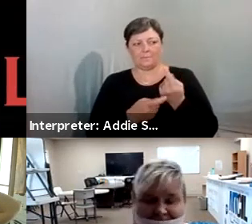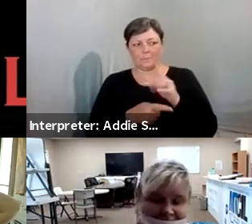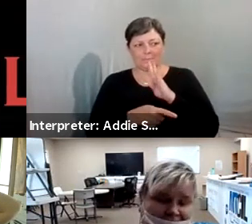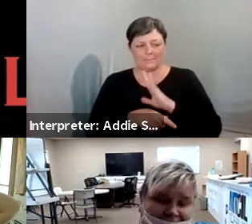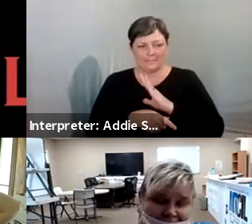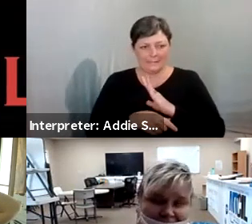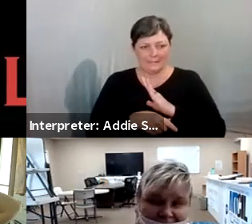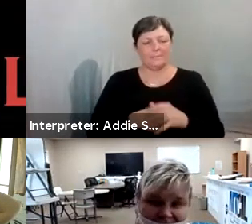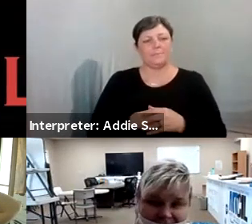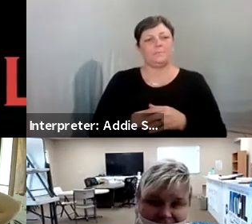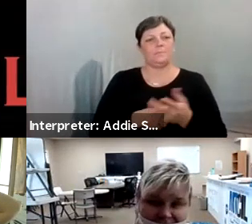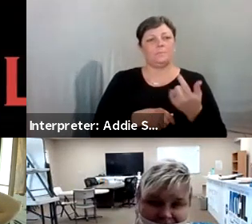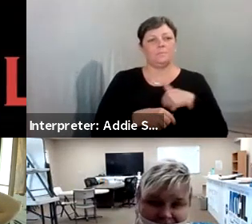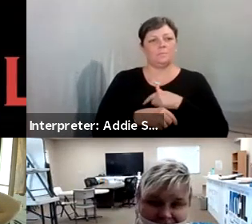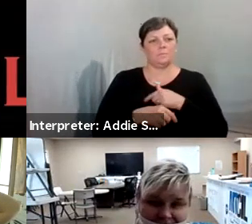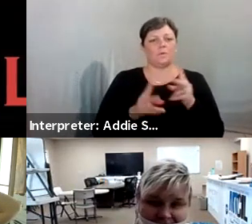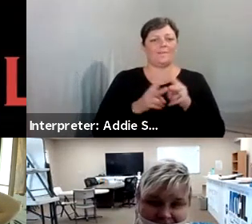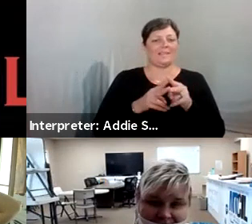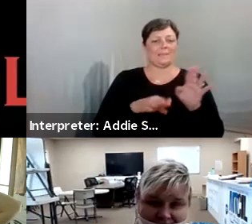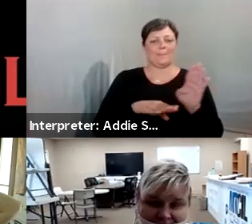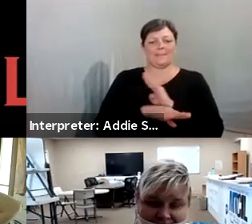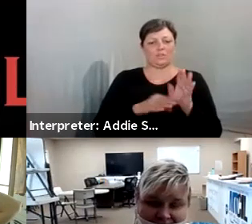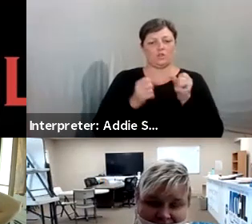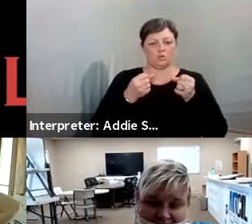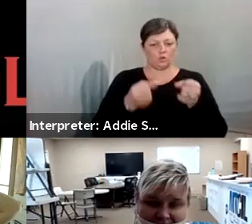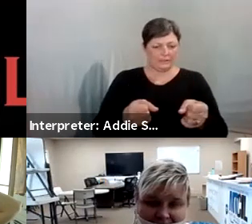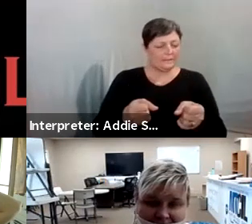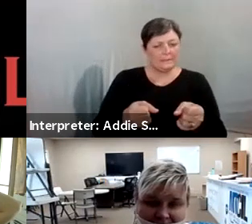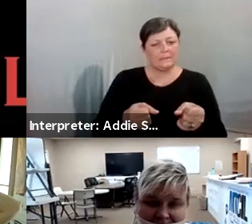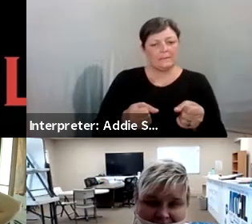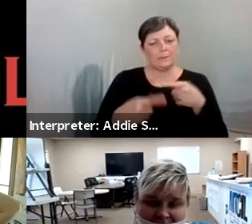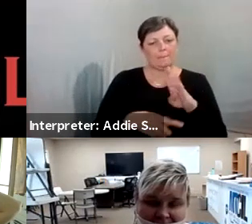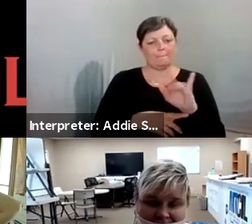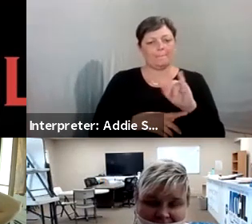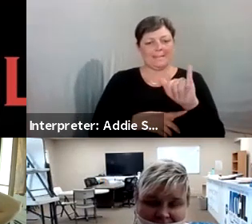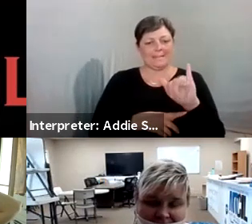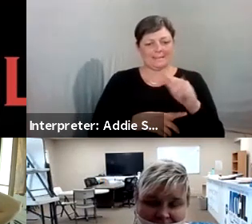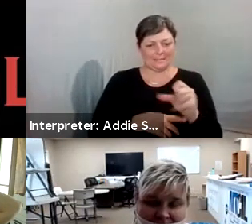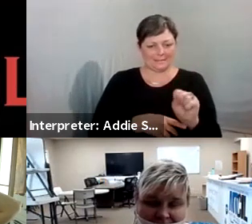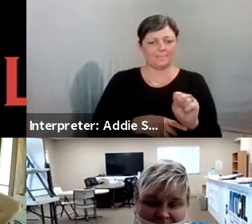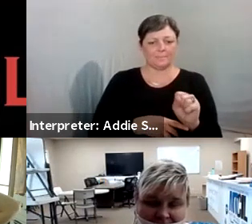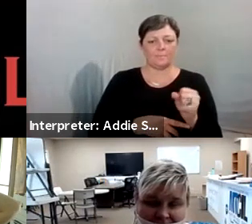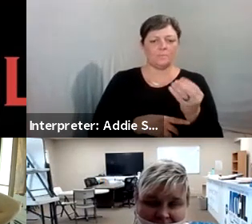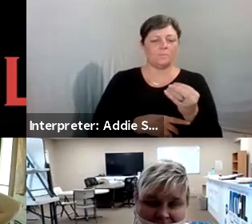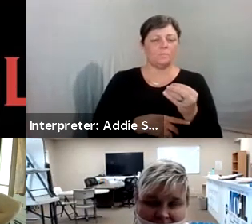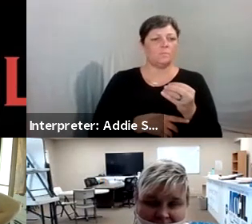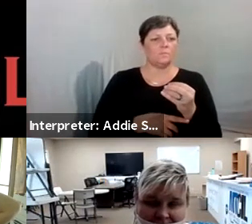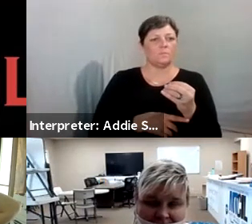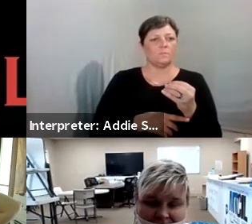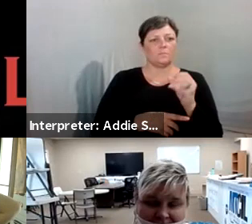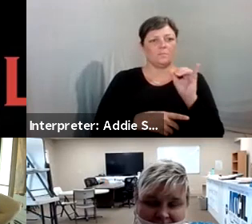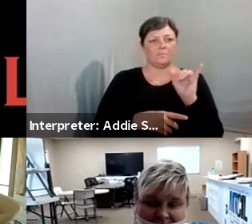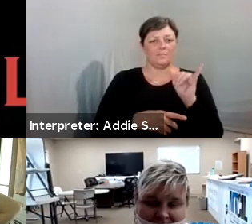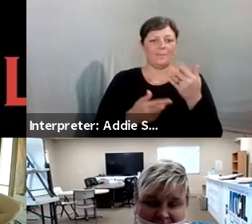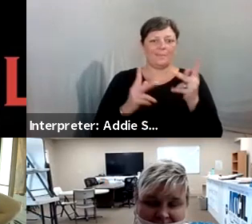We're on a very busy street, commercial street here at Billings, so it does help our foot